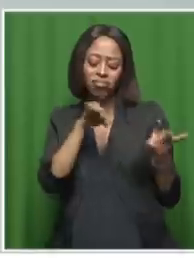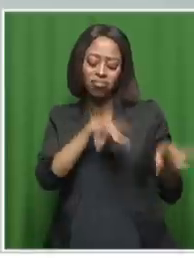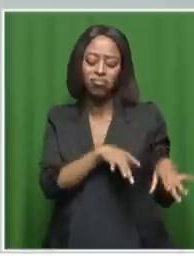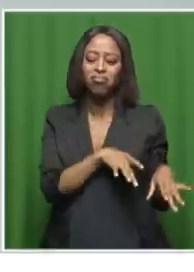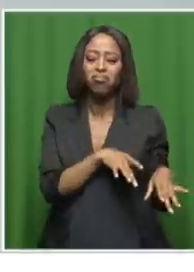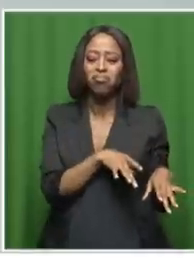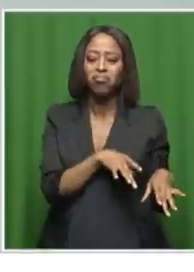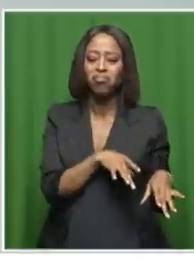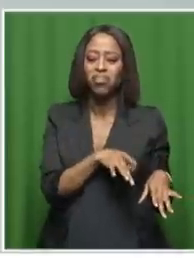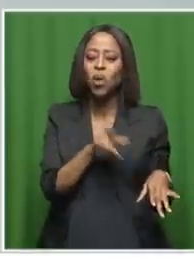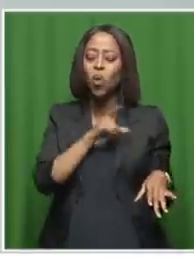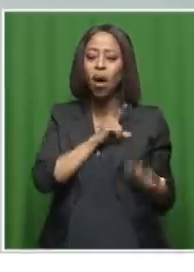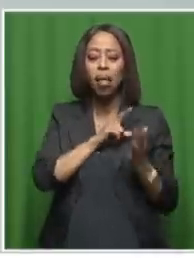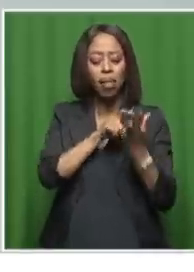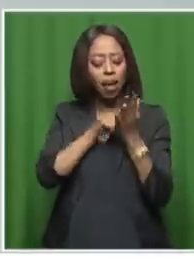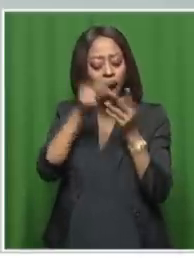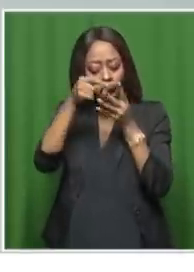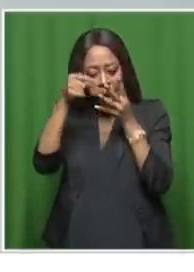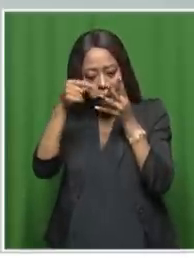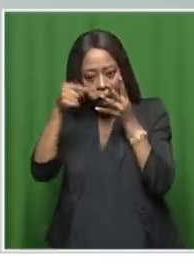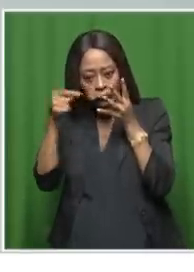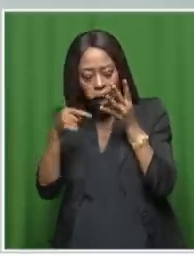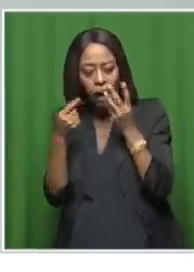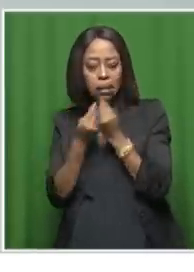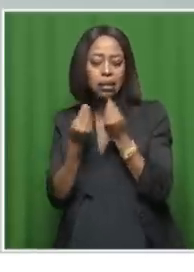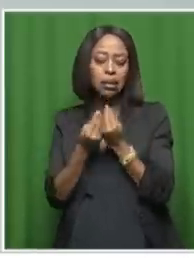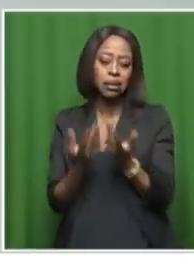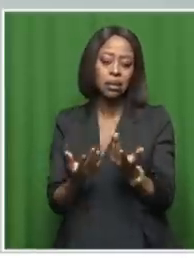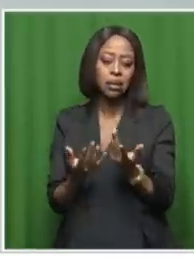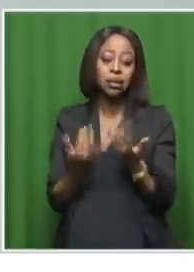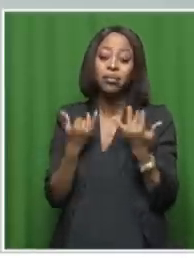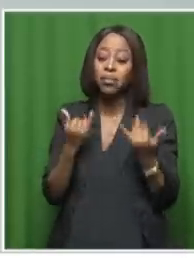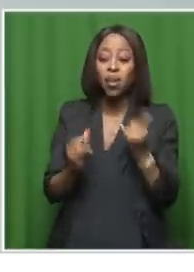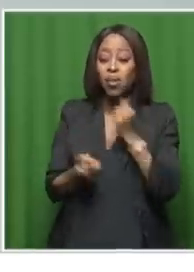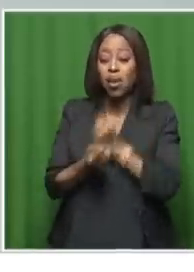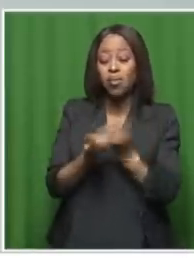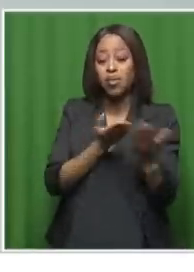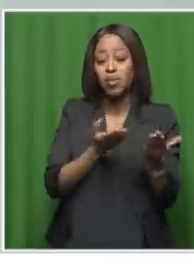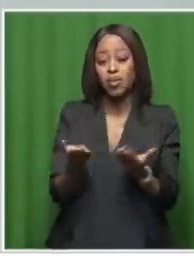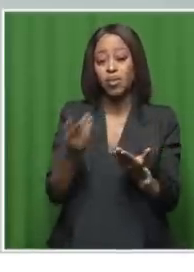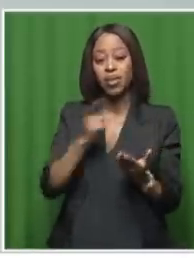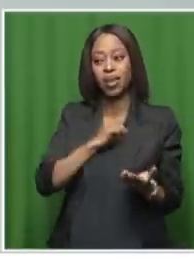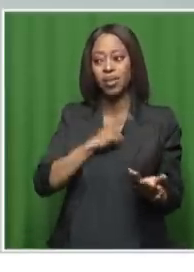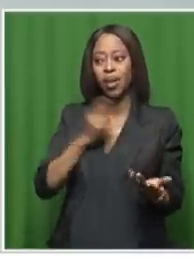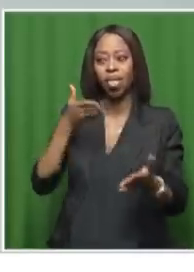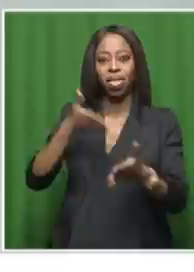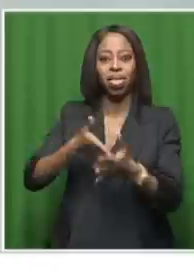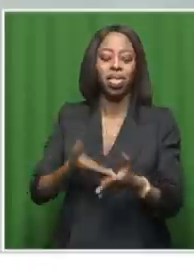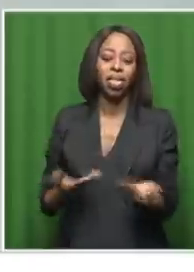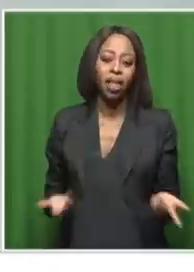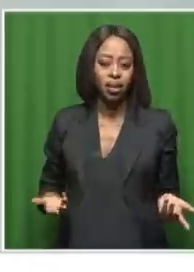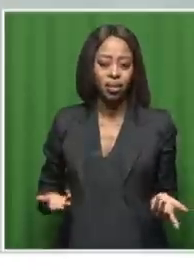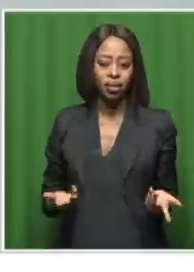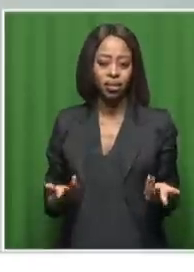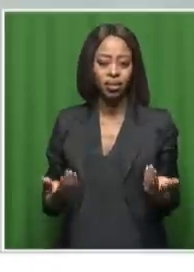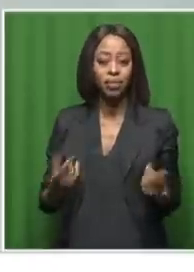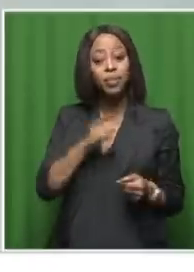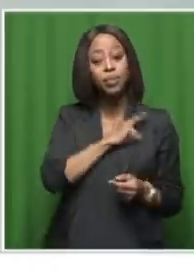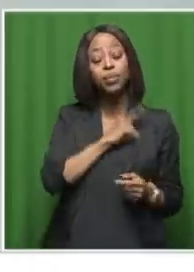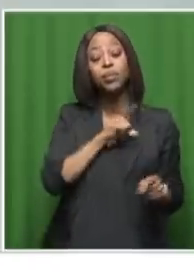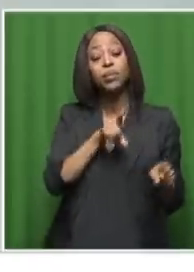institutions who require collateral and track record. And this is the reality that our people face. And therefore, this is why we